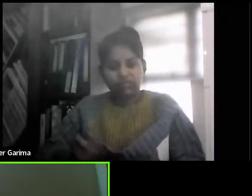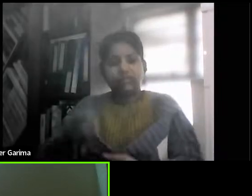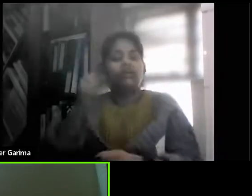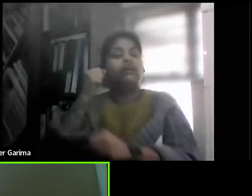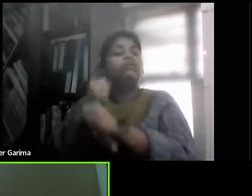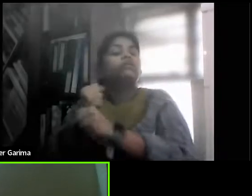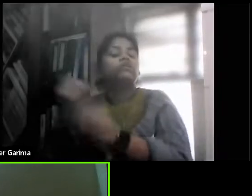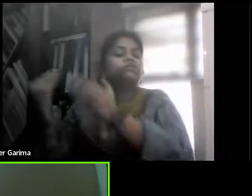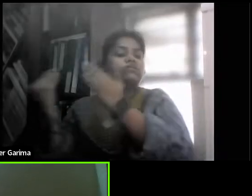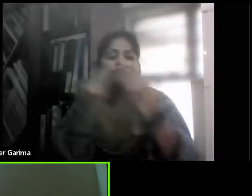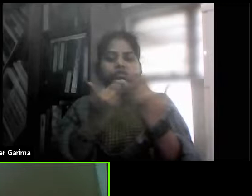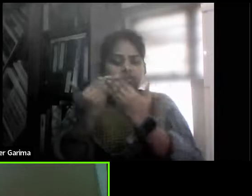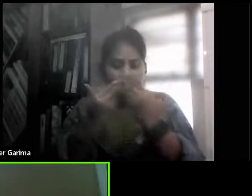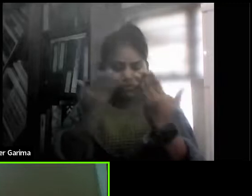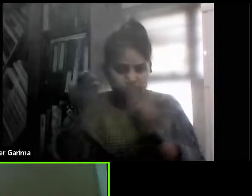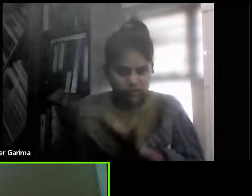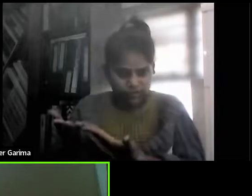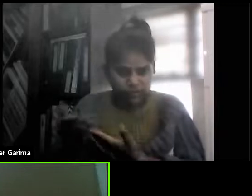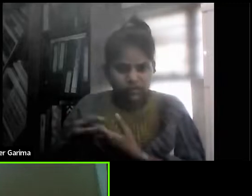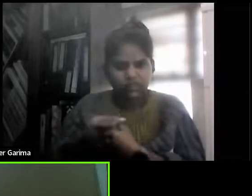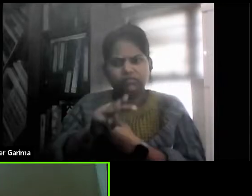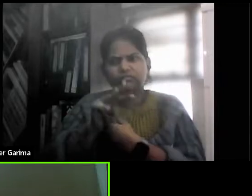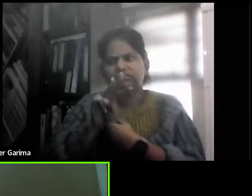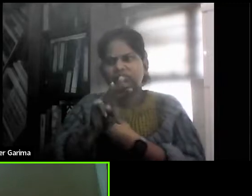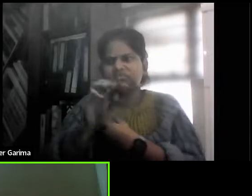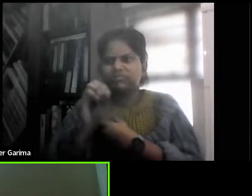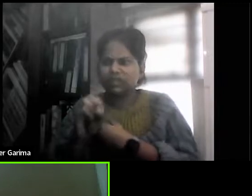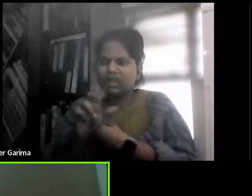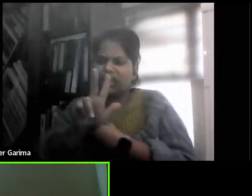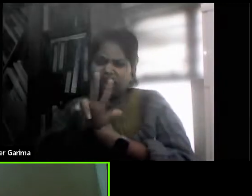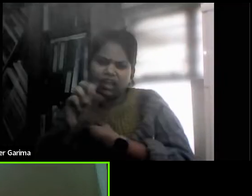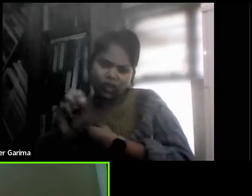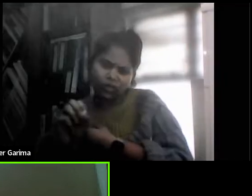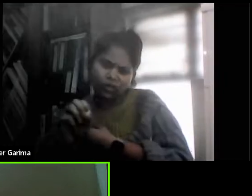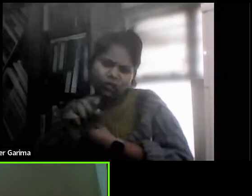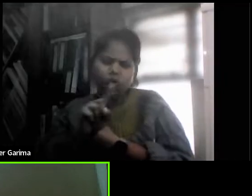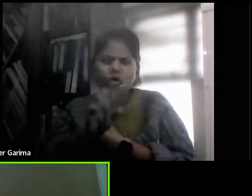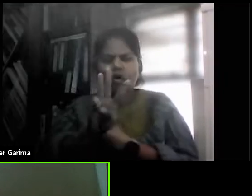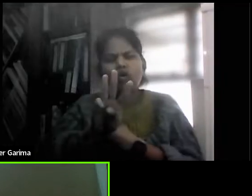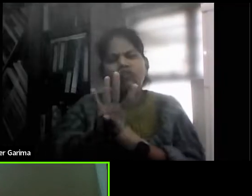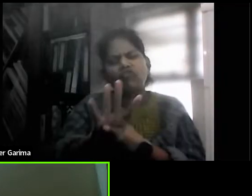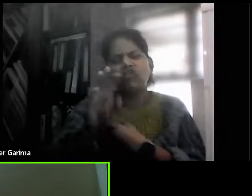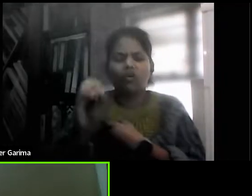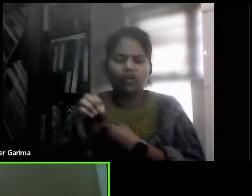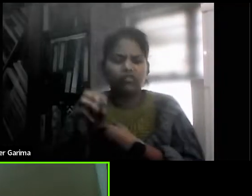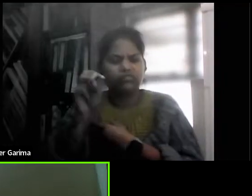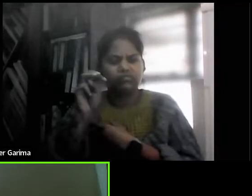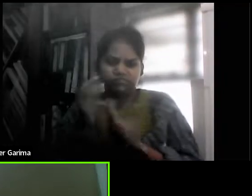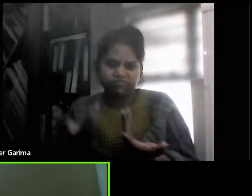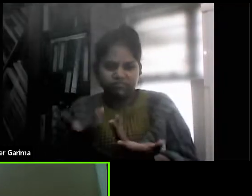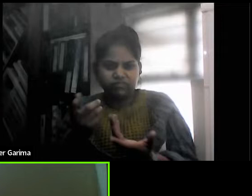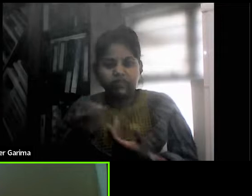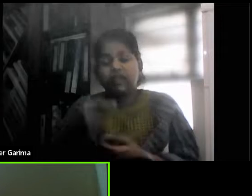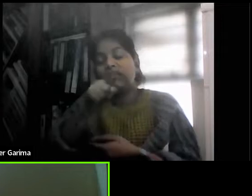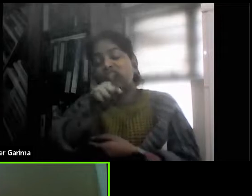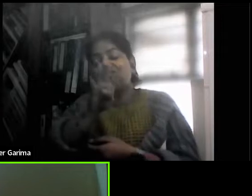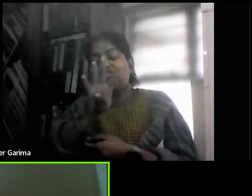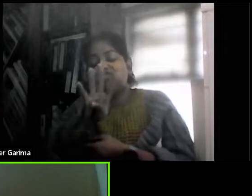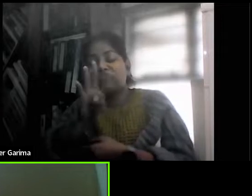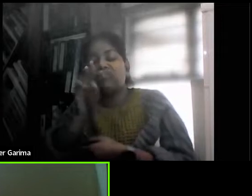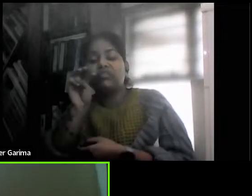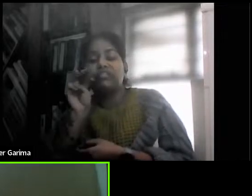these 80 to 90 posts for the visually impaired as a result of those 14,000 vacancies. So these, once